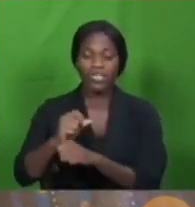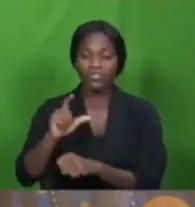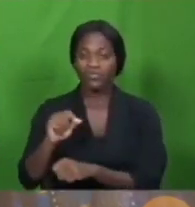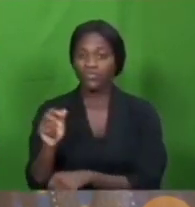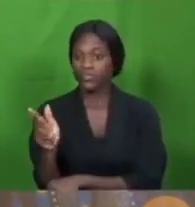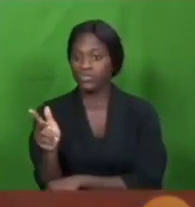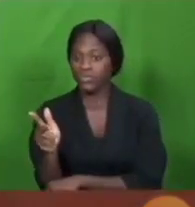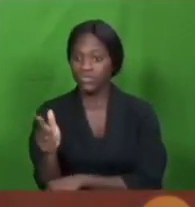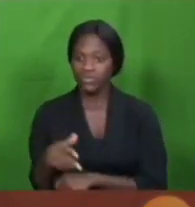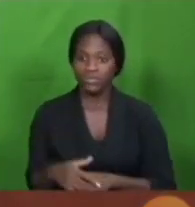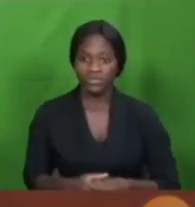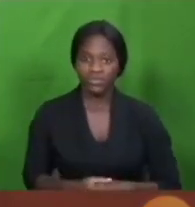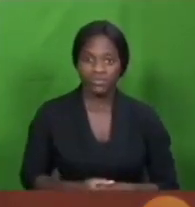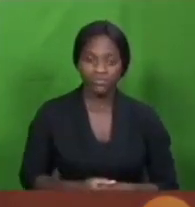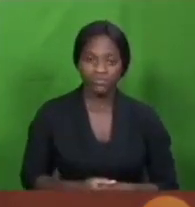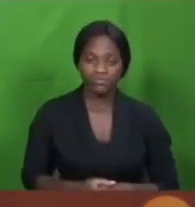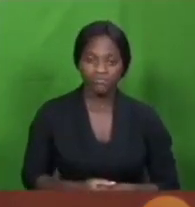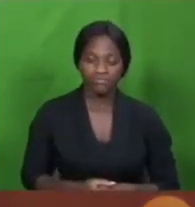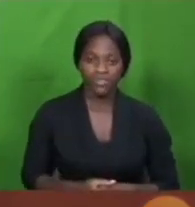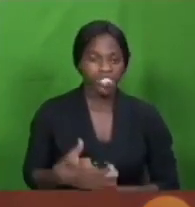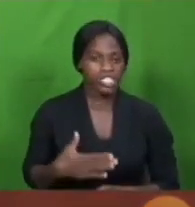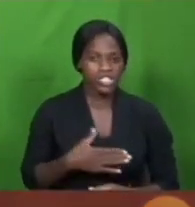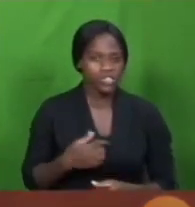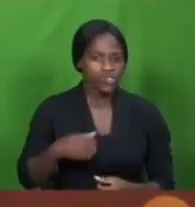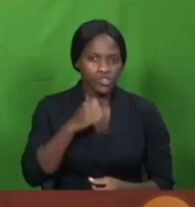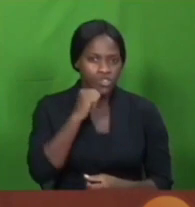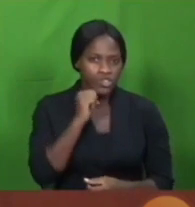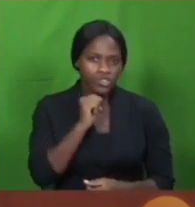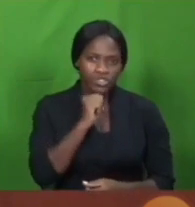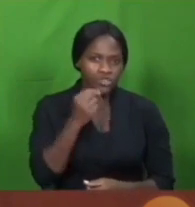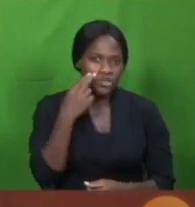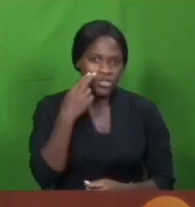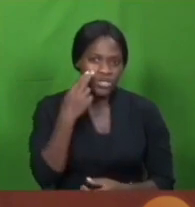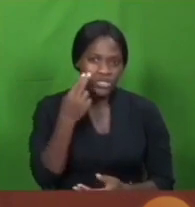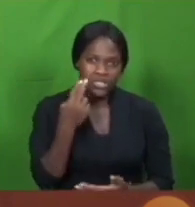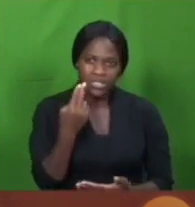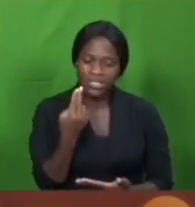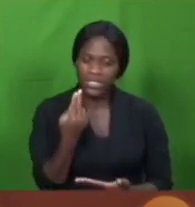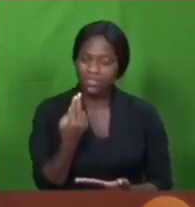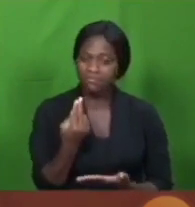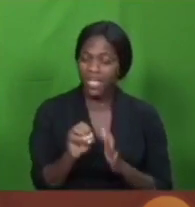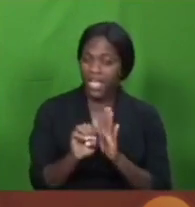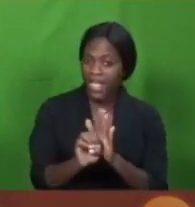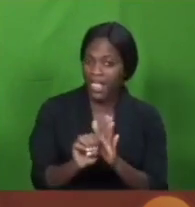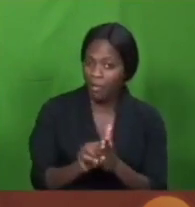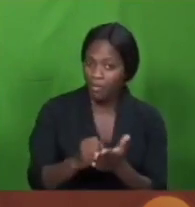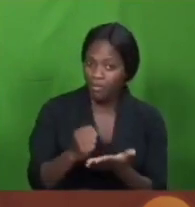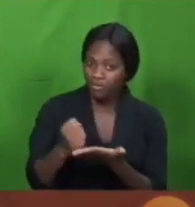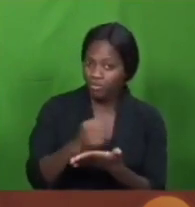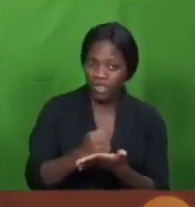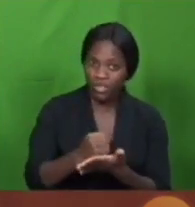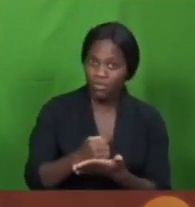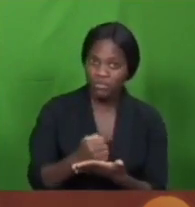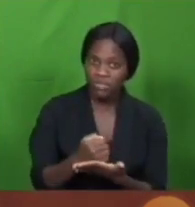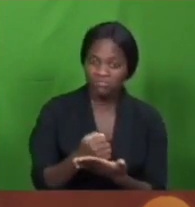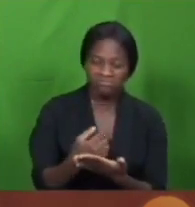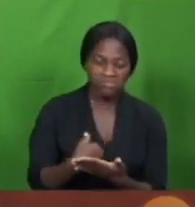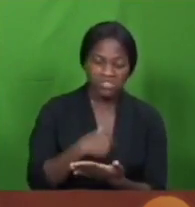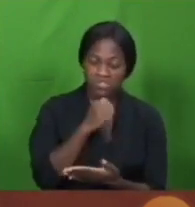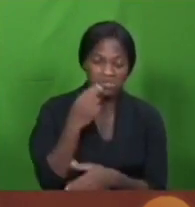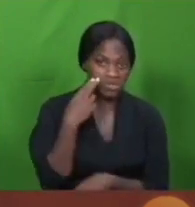Actually, you haven't seen the draft yet. They have it. I haven't seen it.